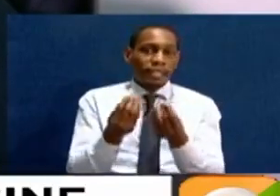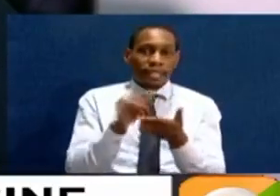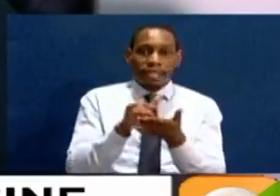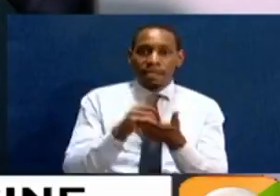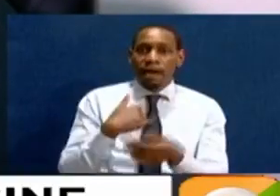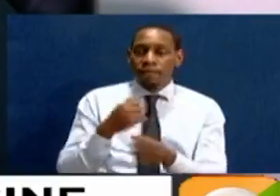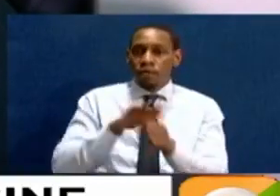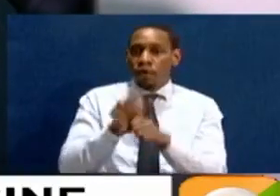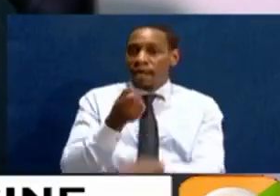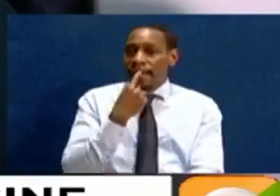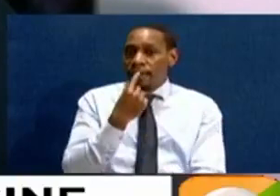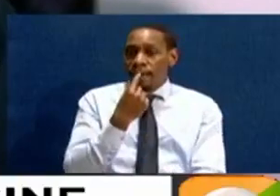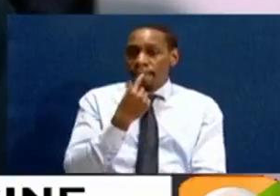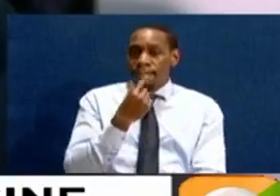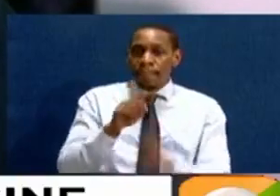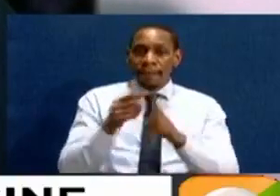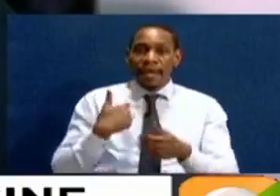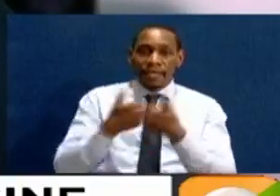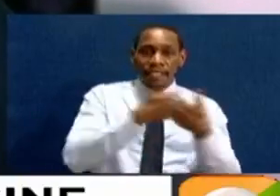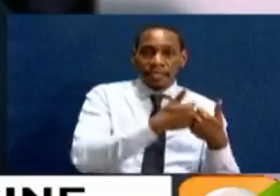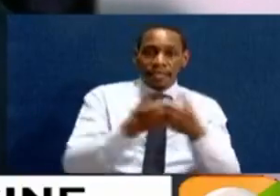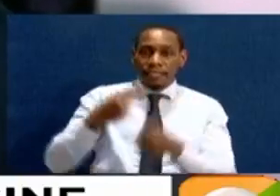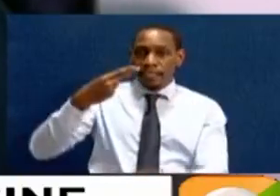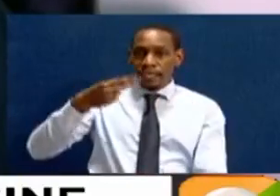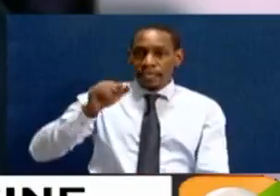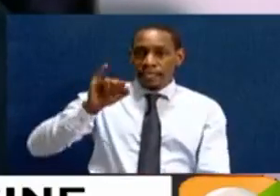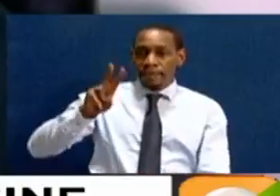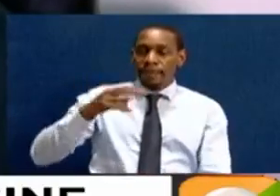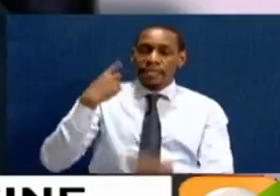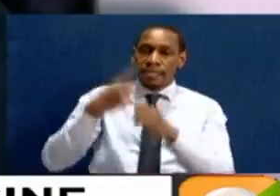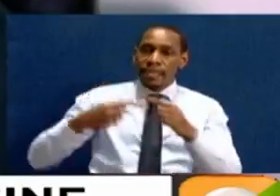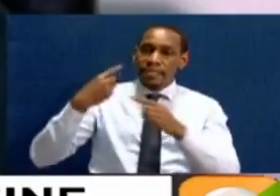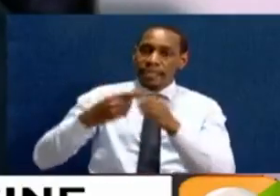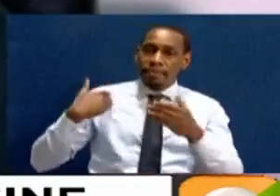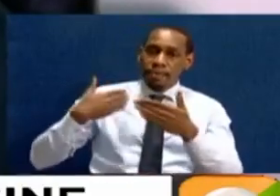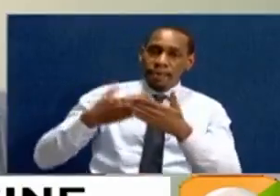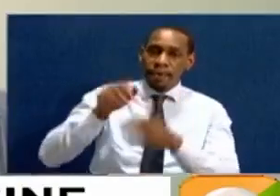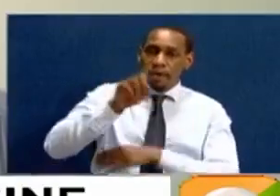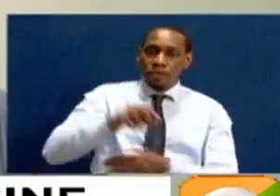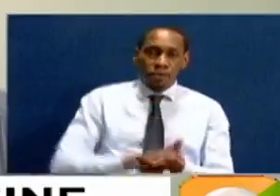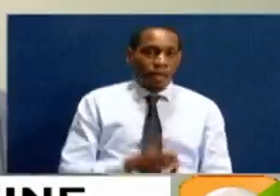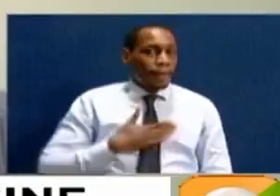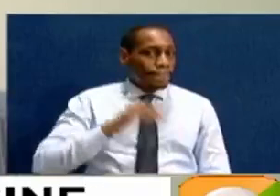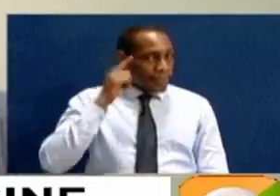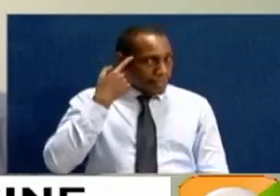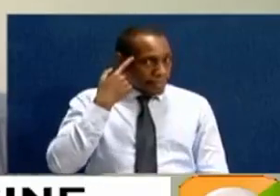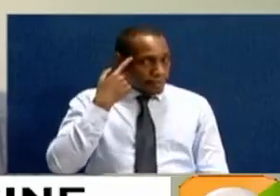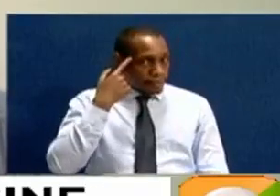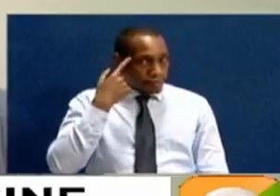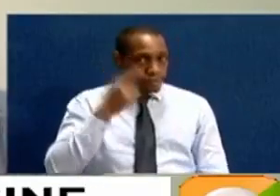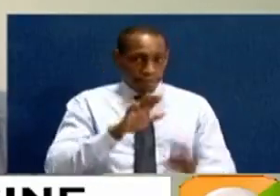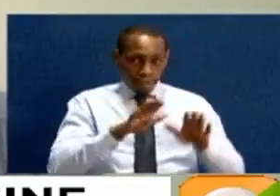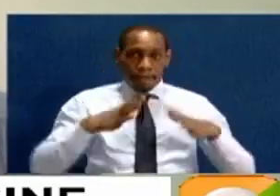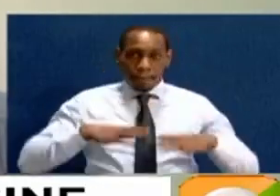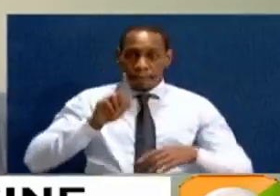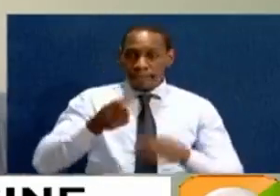sort of get a COVID vaccine, but we've struggled with the HIV vaccine for years? I think listeners or